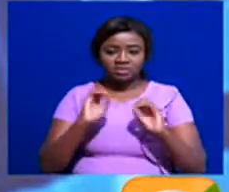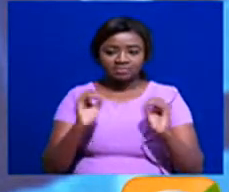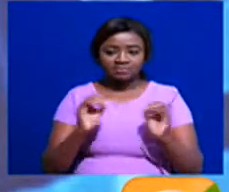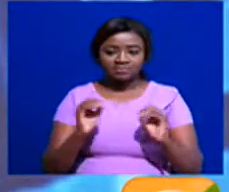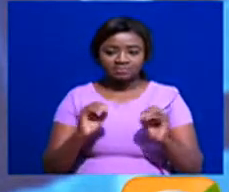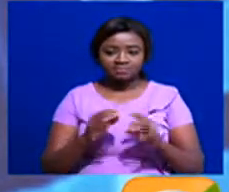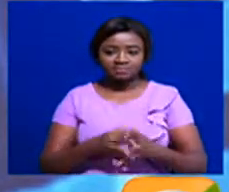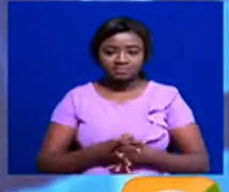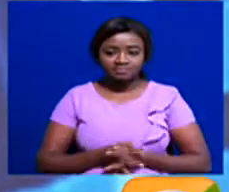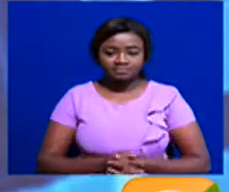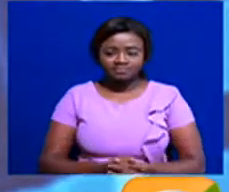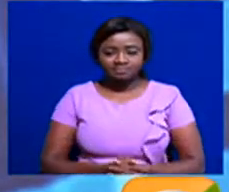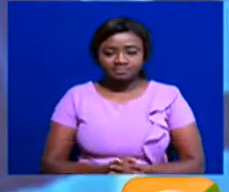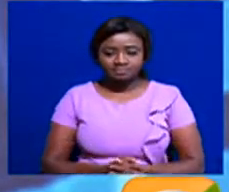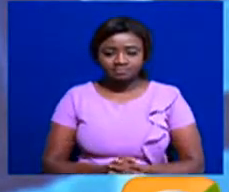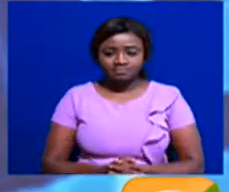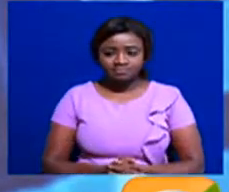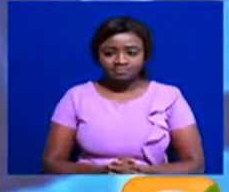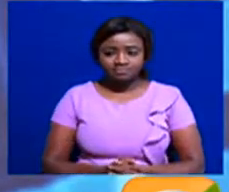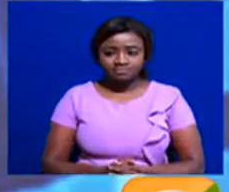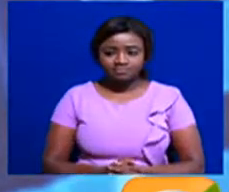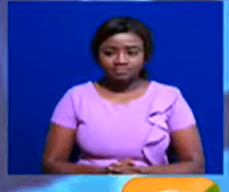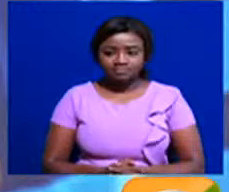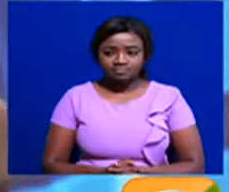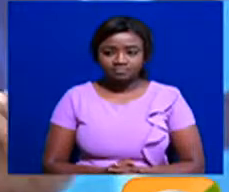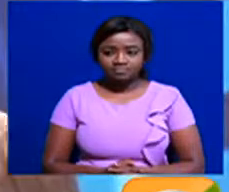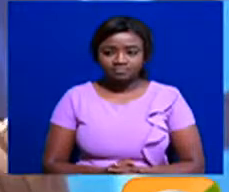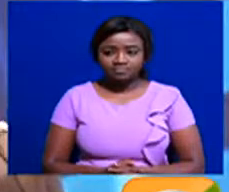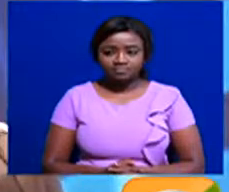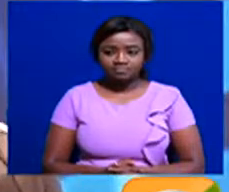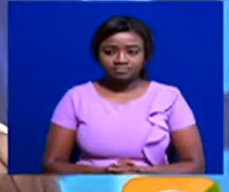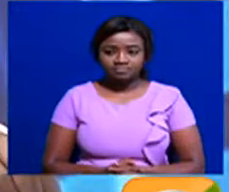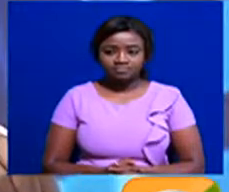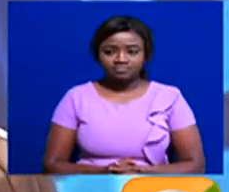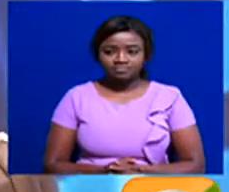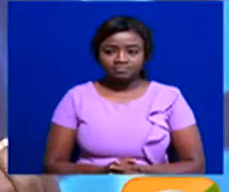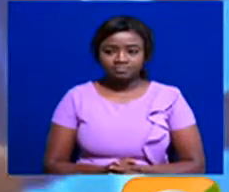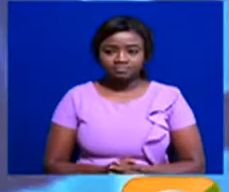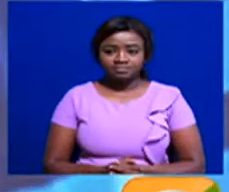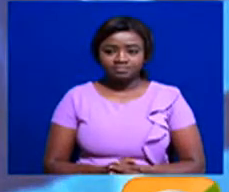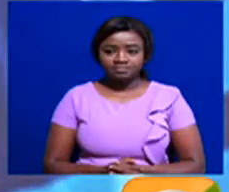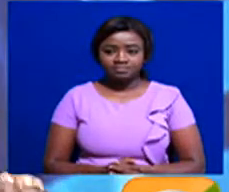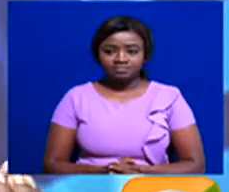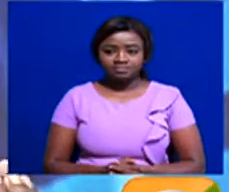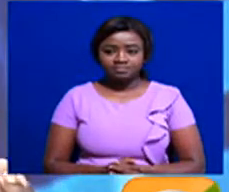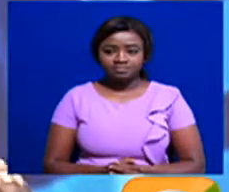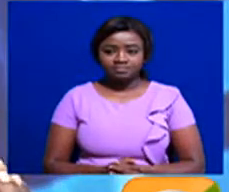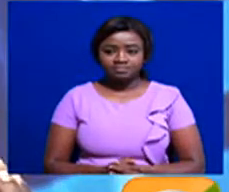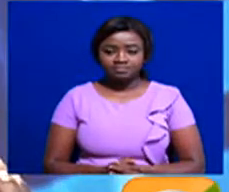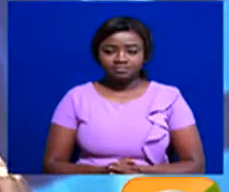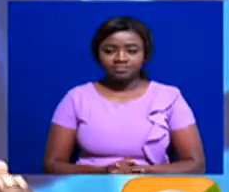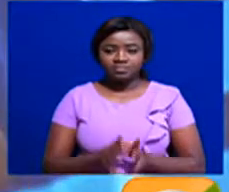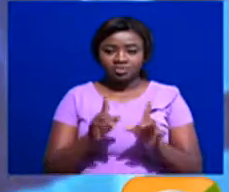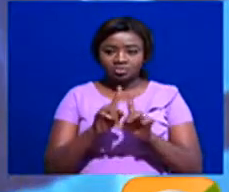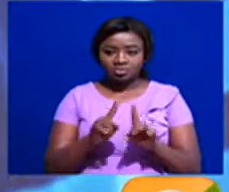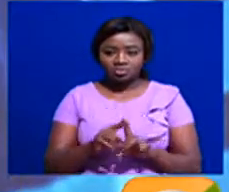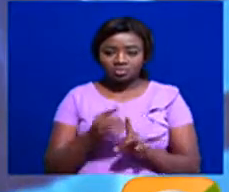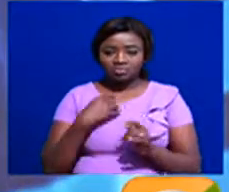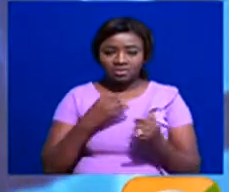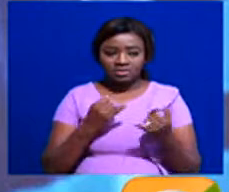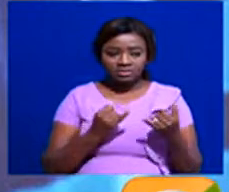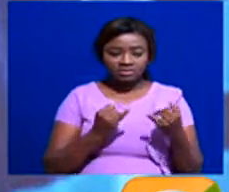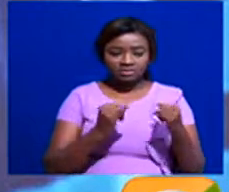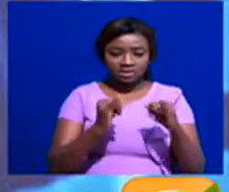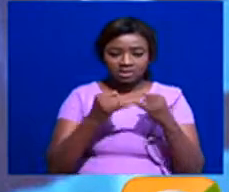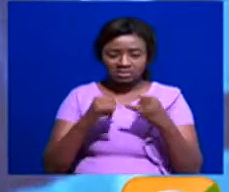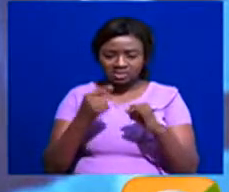calculating, if I'm getting something from growing that tobacco, it is coming to zero. Yeah. It is so very